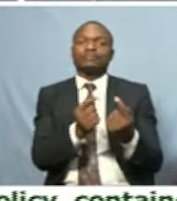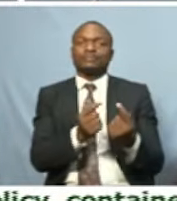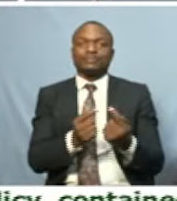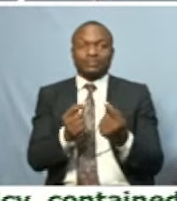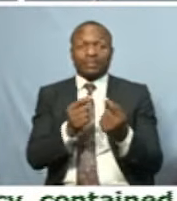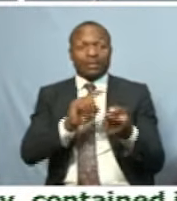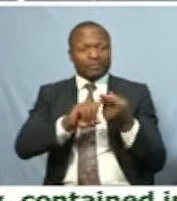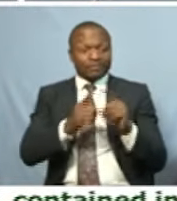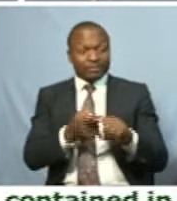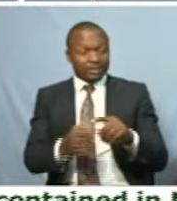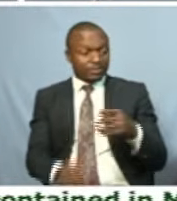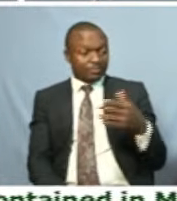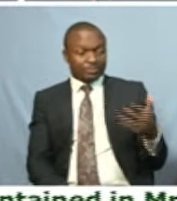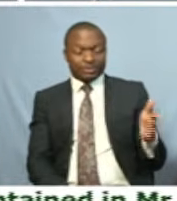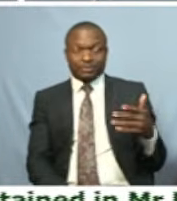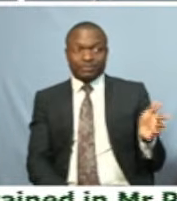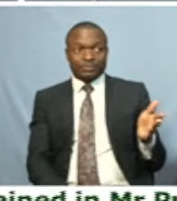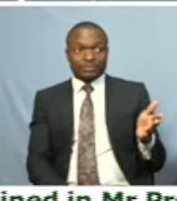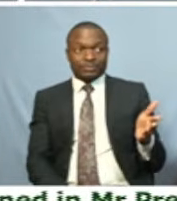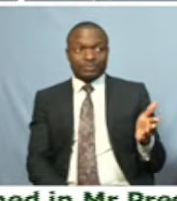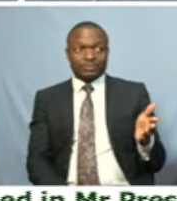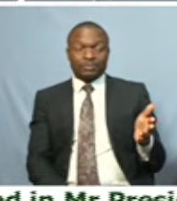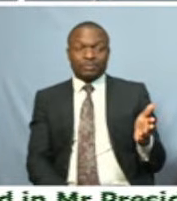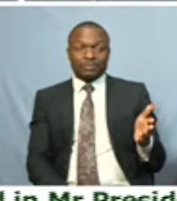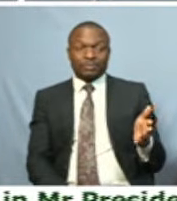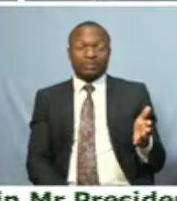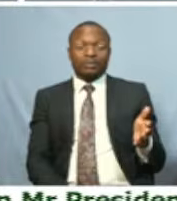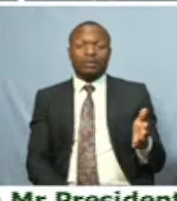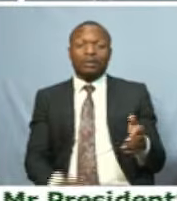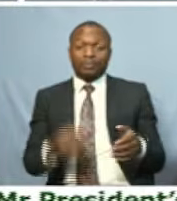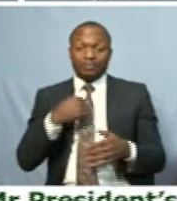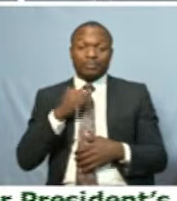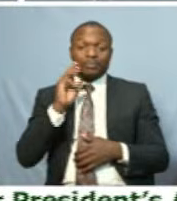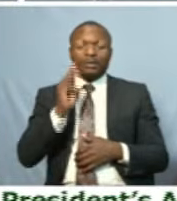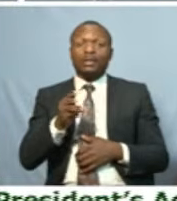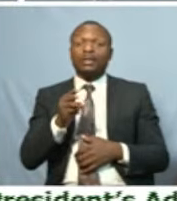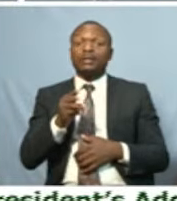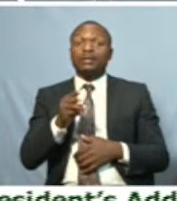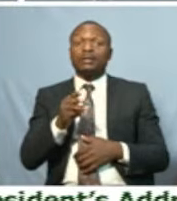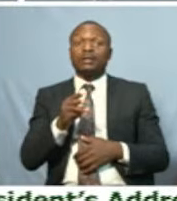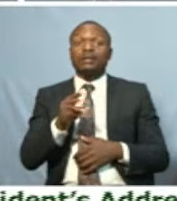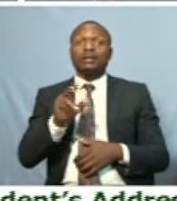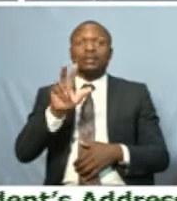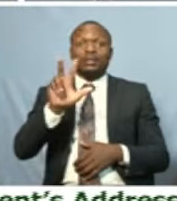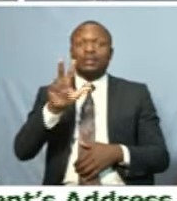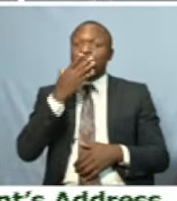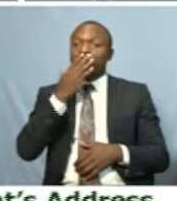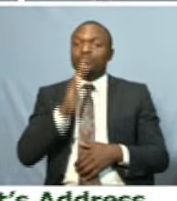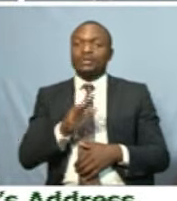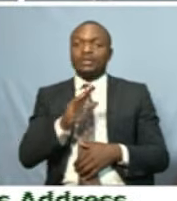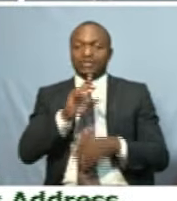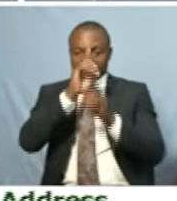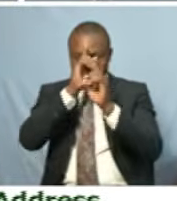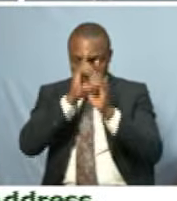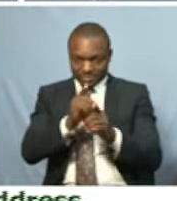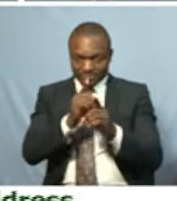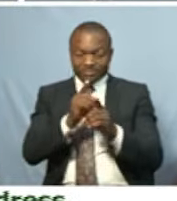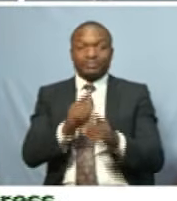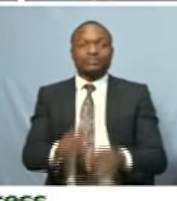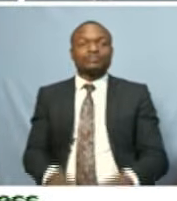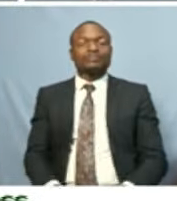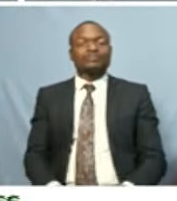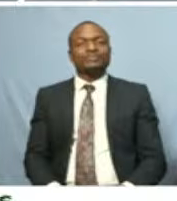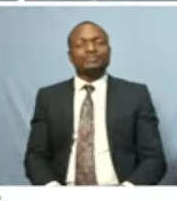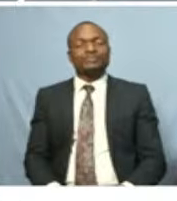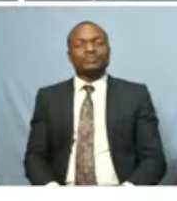colleagues on your left, they made, and I always say this, 3 bad decisions. They had